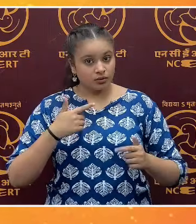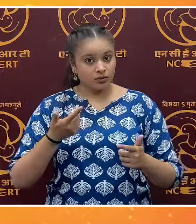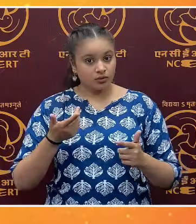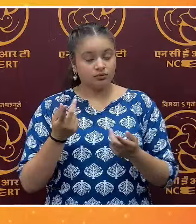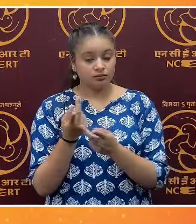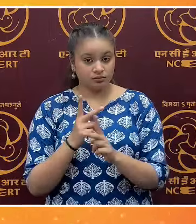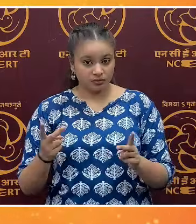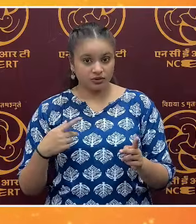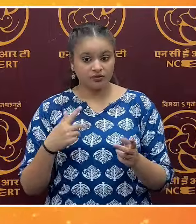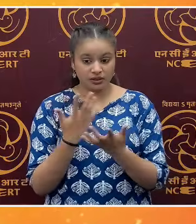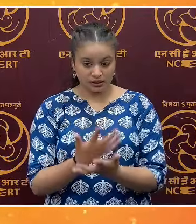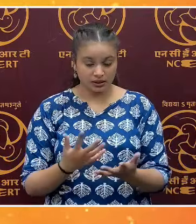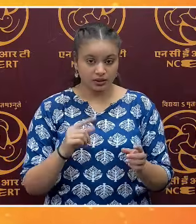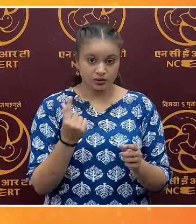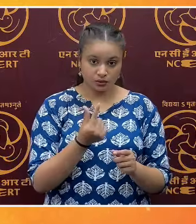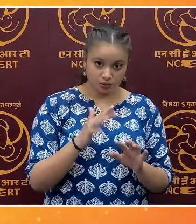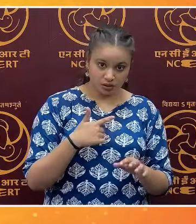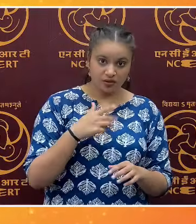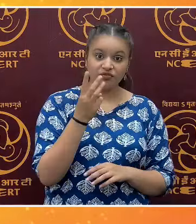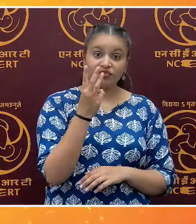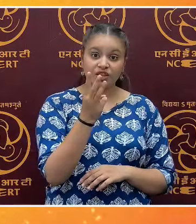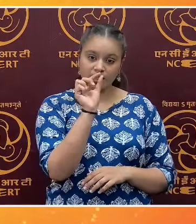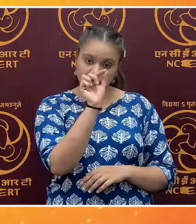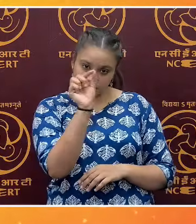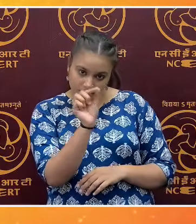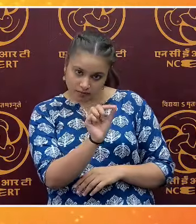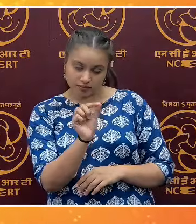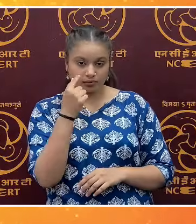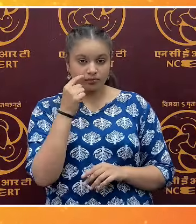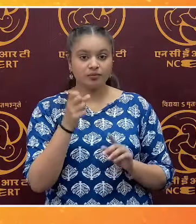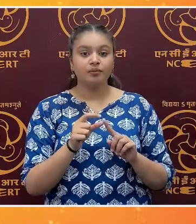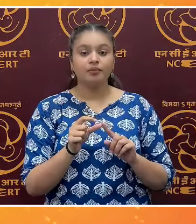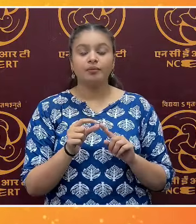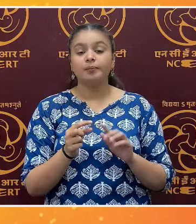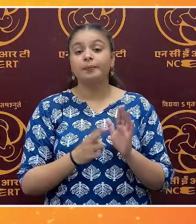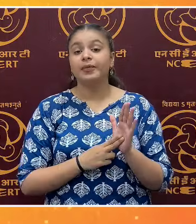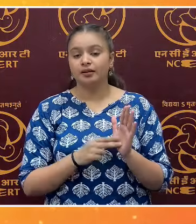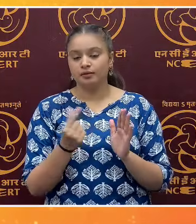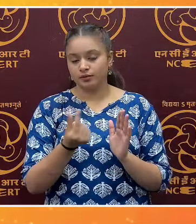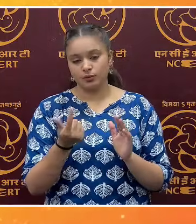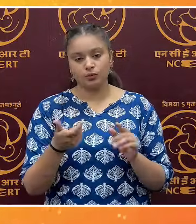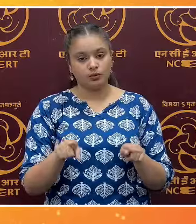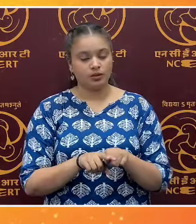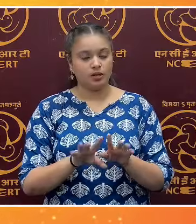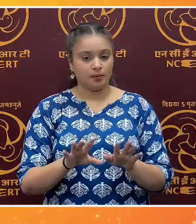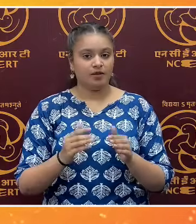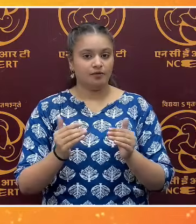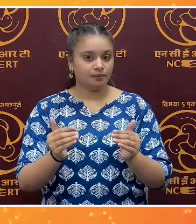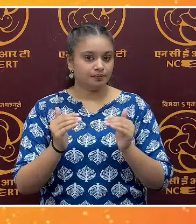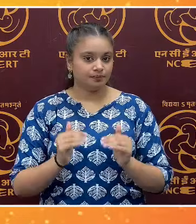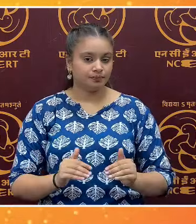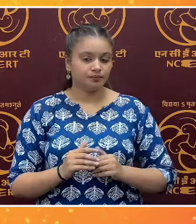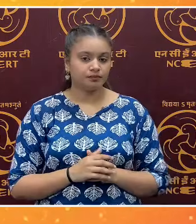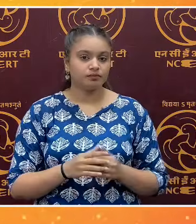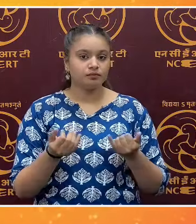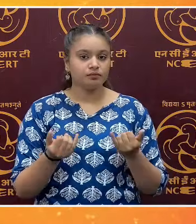kinds of appliances which have this 3 pins earthing is there in which. Okay, now I